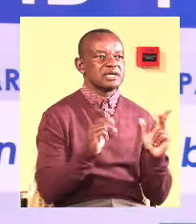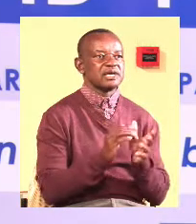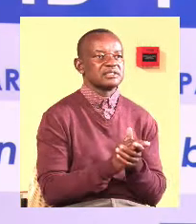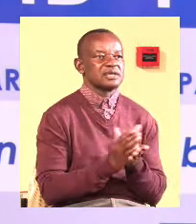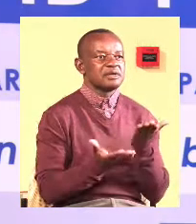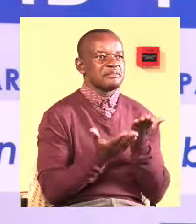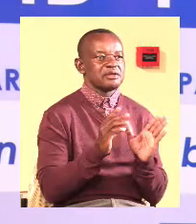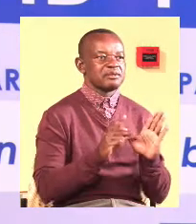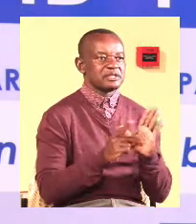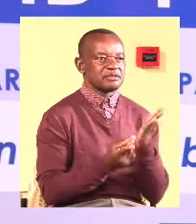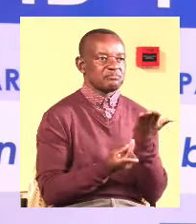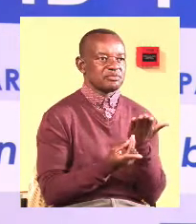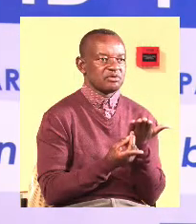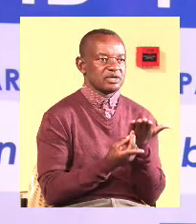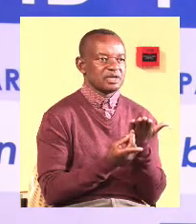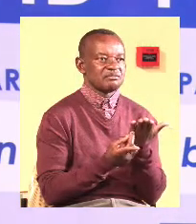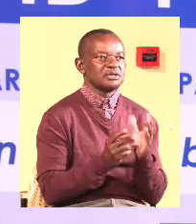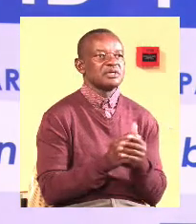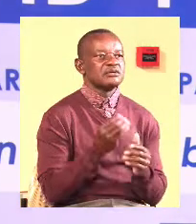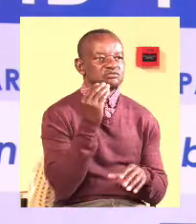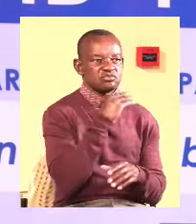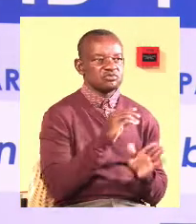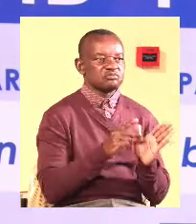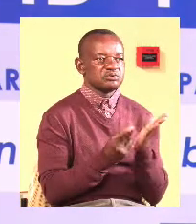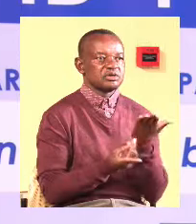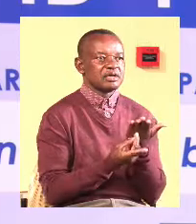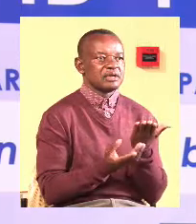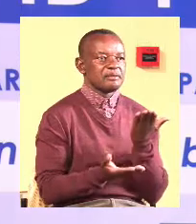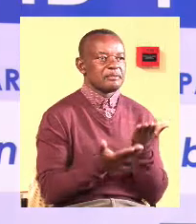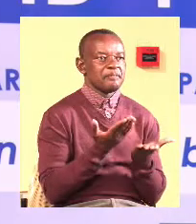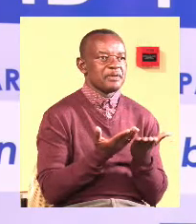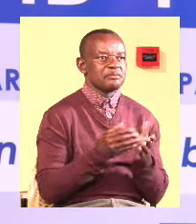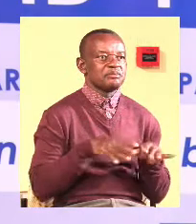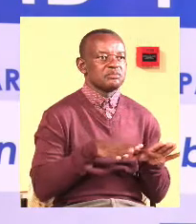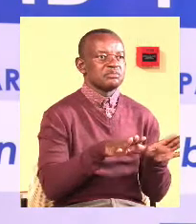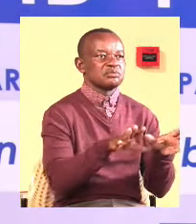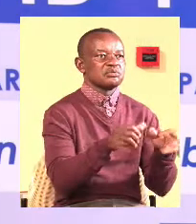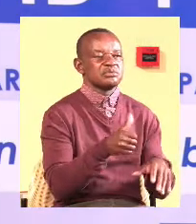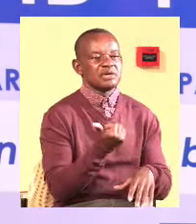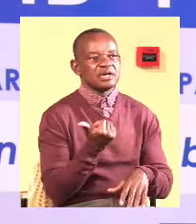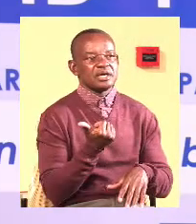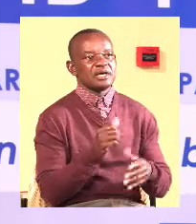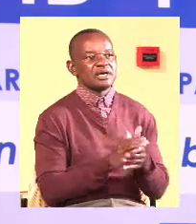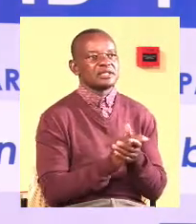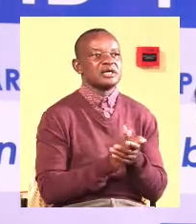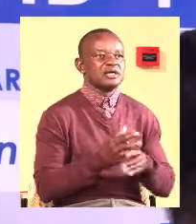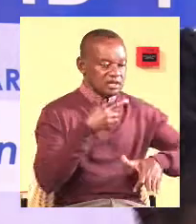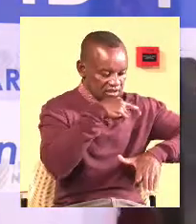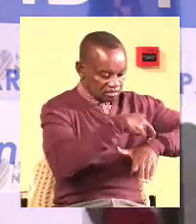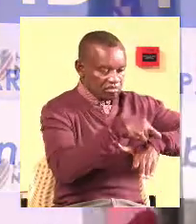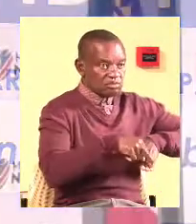terms of getting, items for community members, especially those that don't have food at home? Thank you.